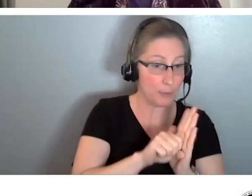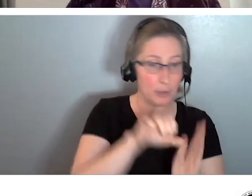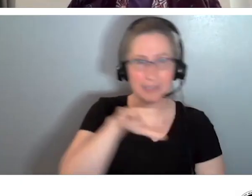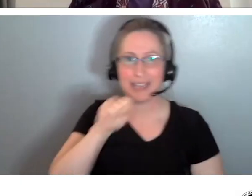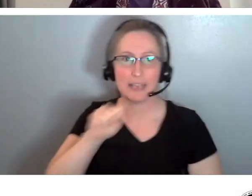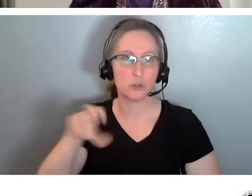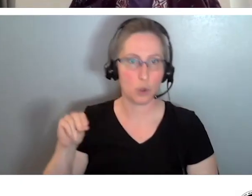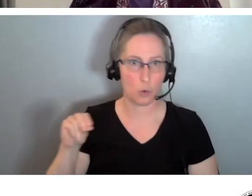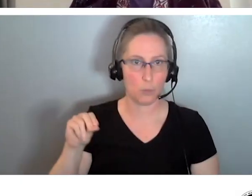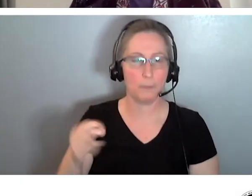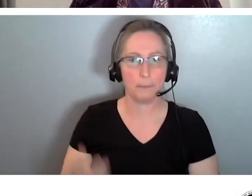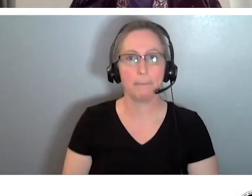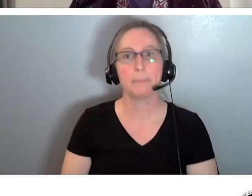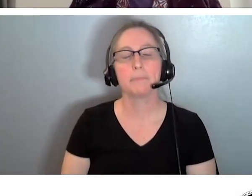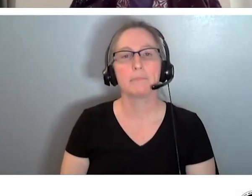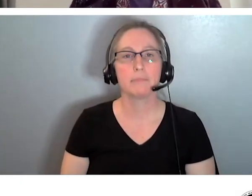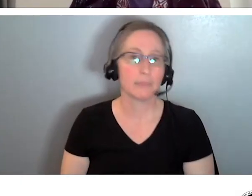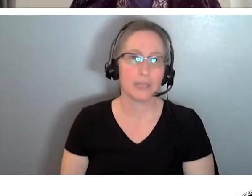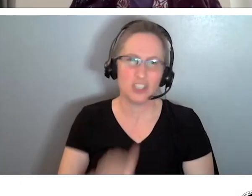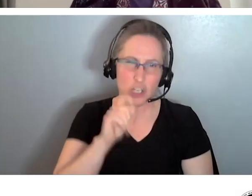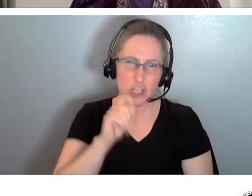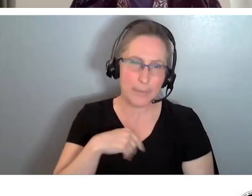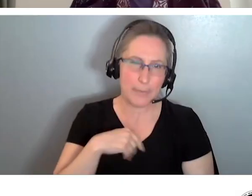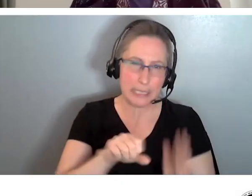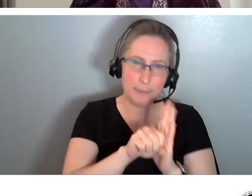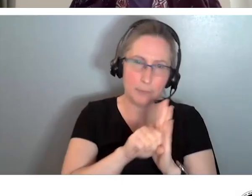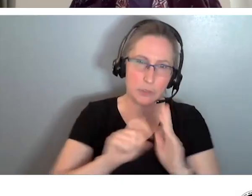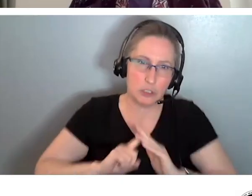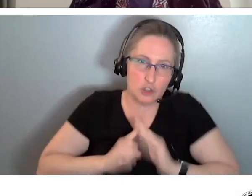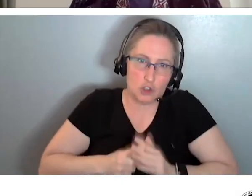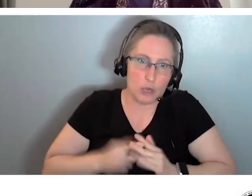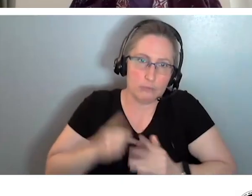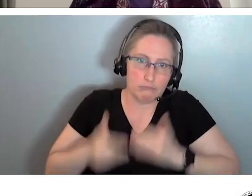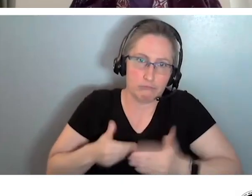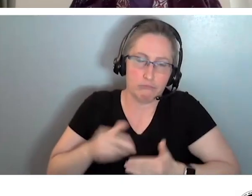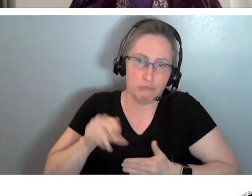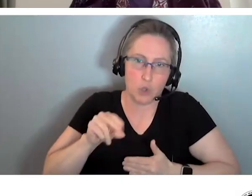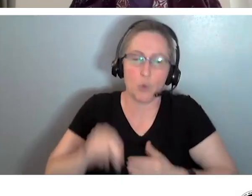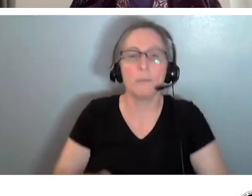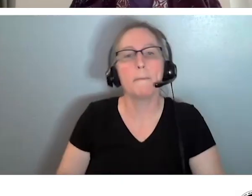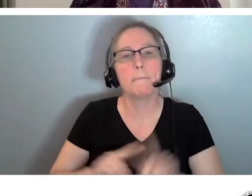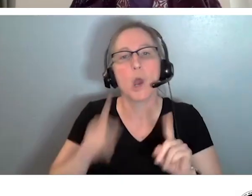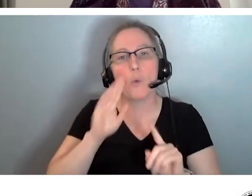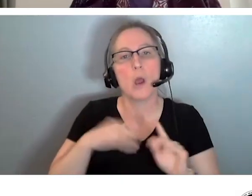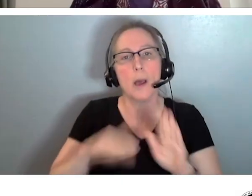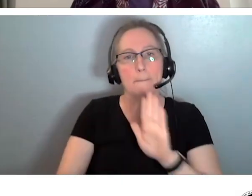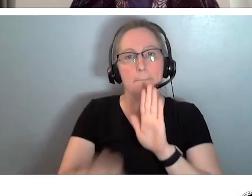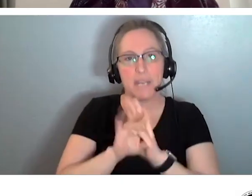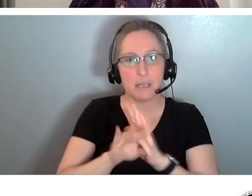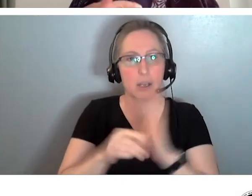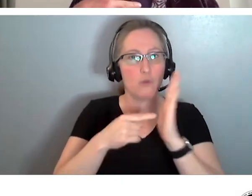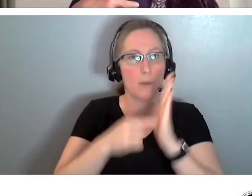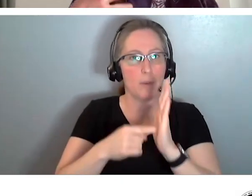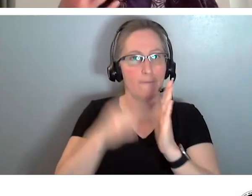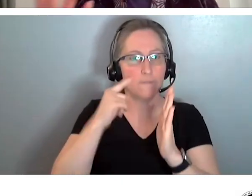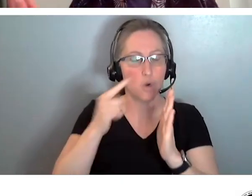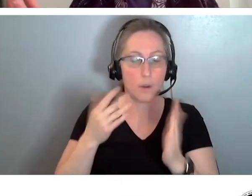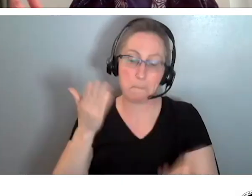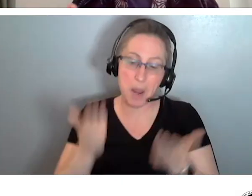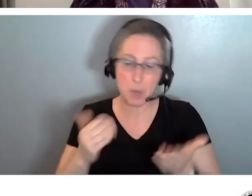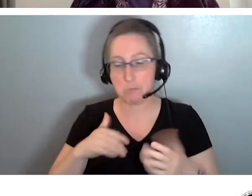not. And they shouldn't be symbols in the beginning. So we will select representations for